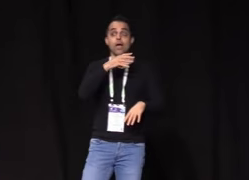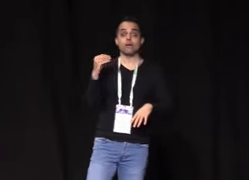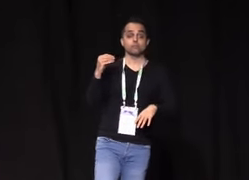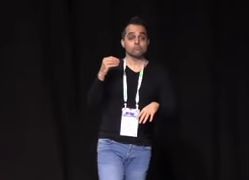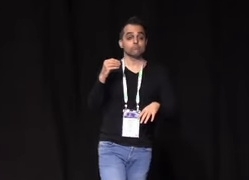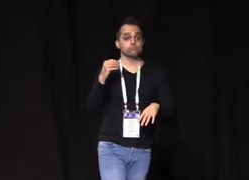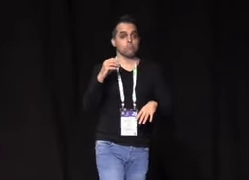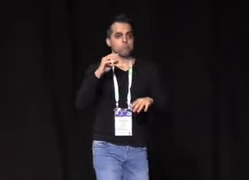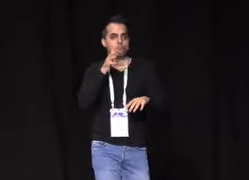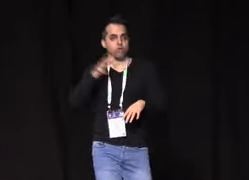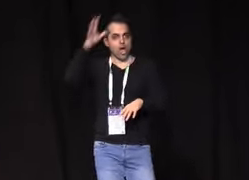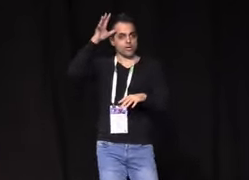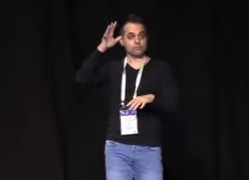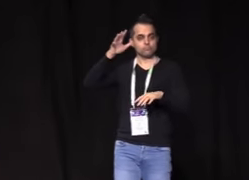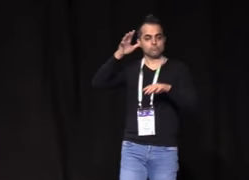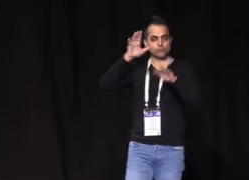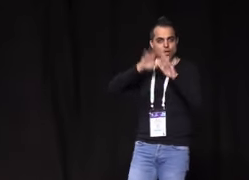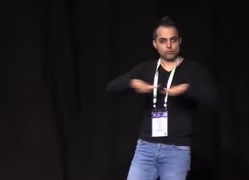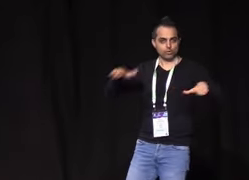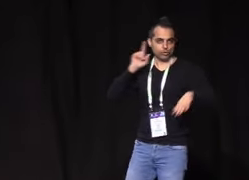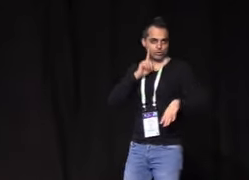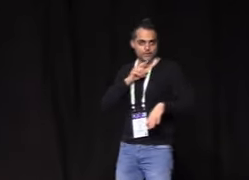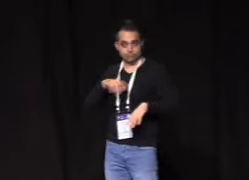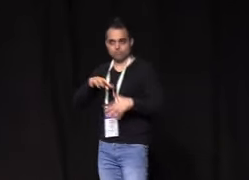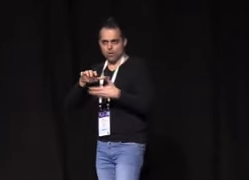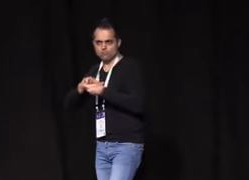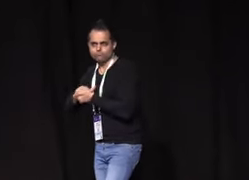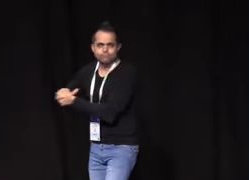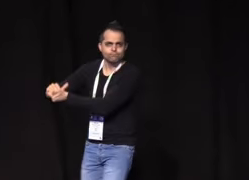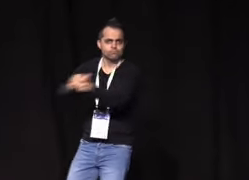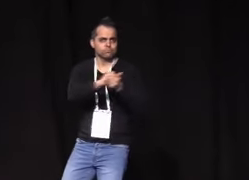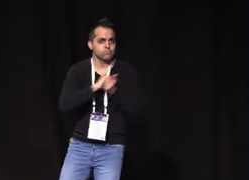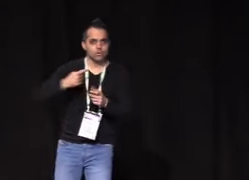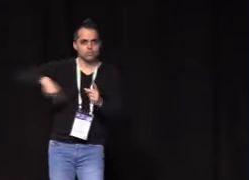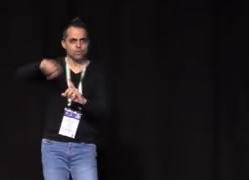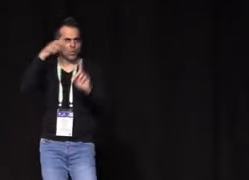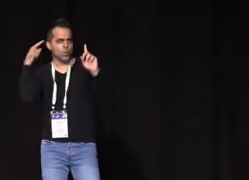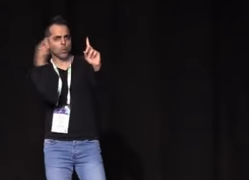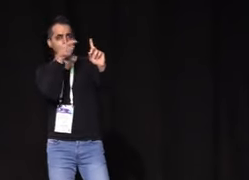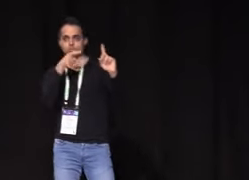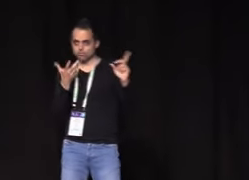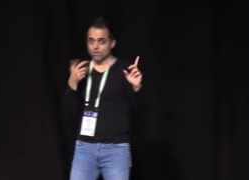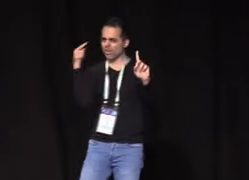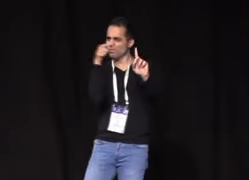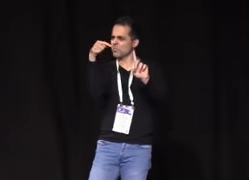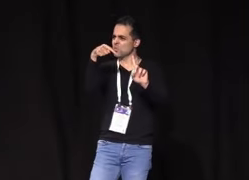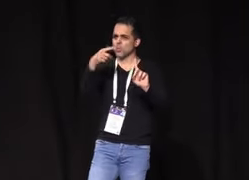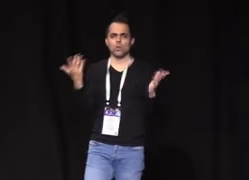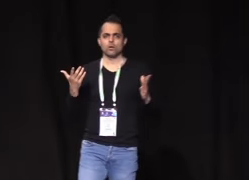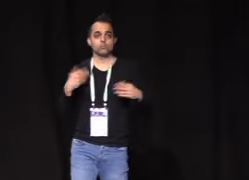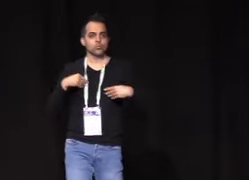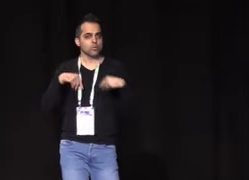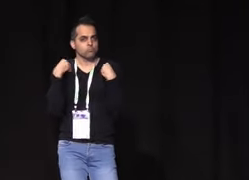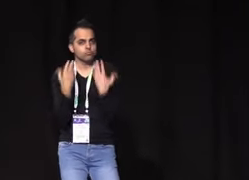community, as well as parents of deaf and hard of hearing children, as well as hearing allies. We have a common